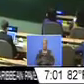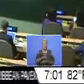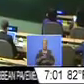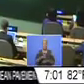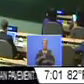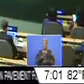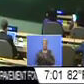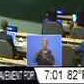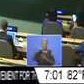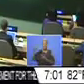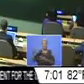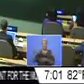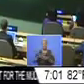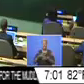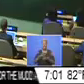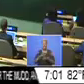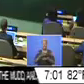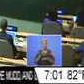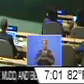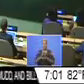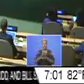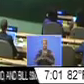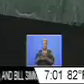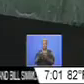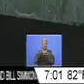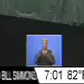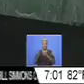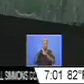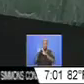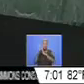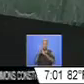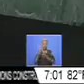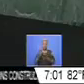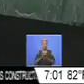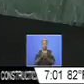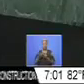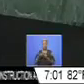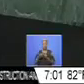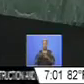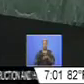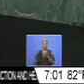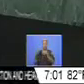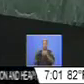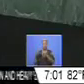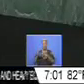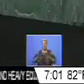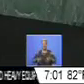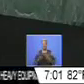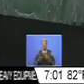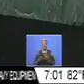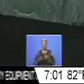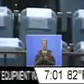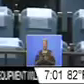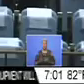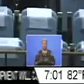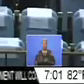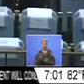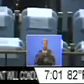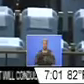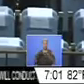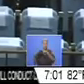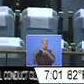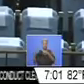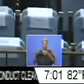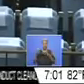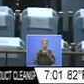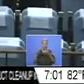nearly a month ago. The Prime Minister also informed the world about our national hurricane recovery and restoration process. In an exclusive